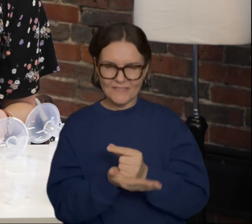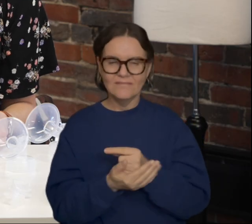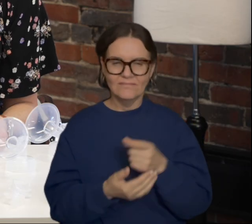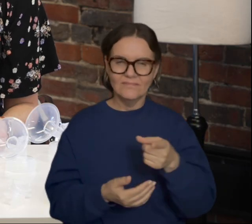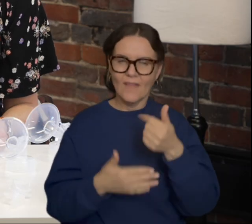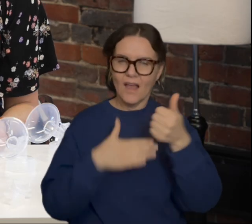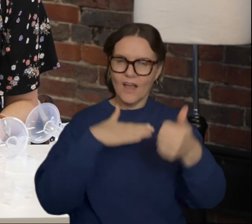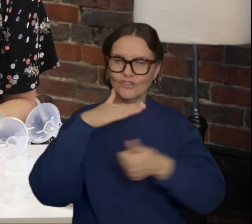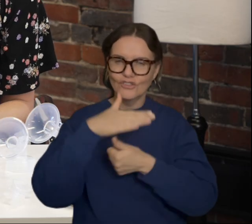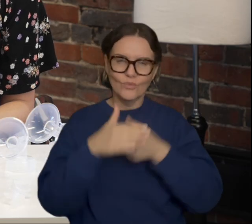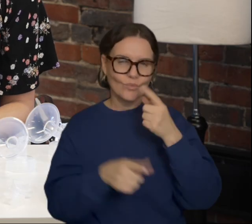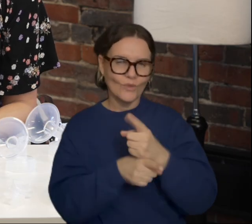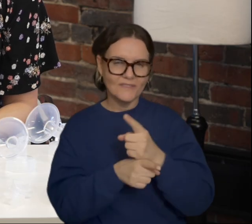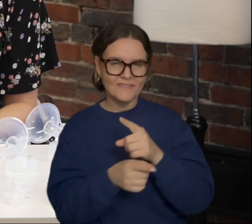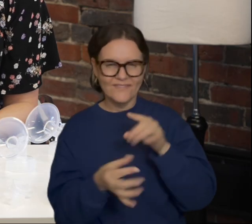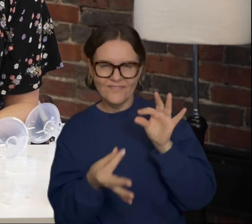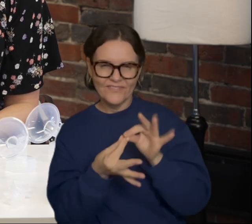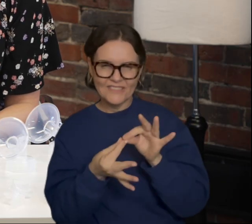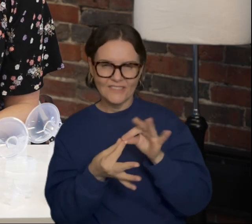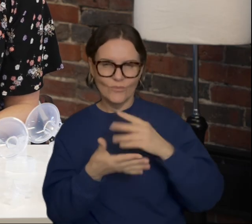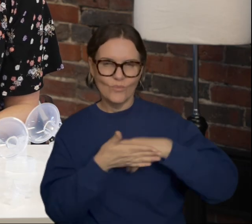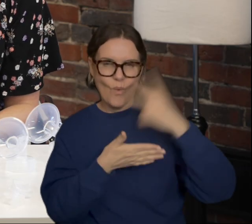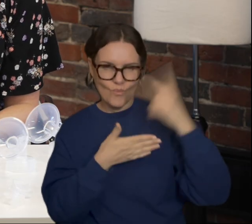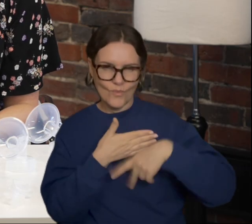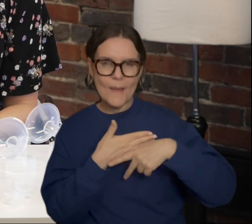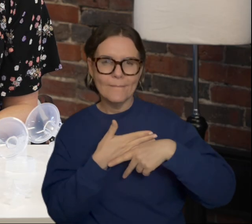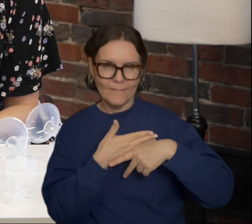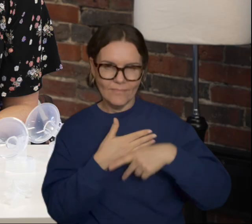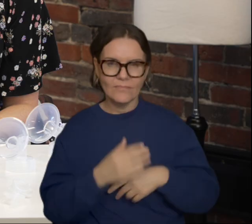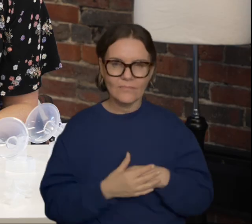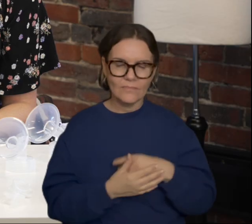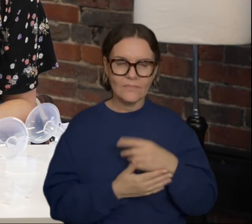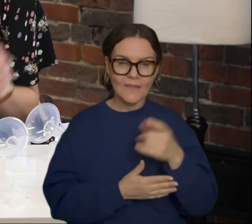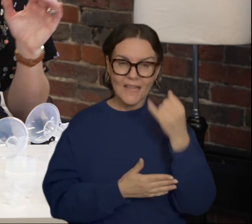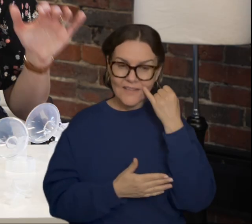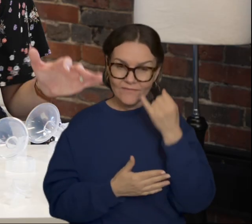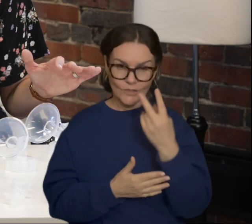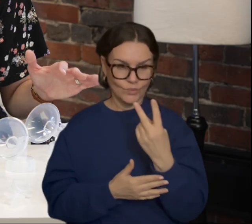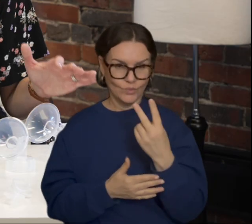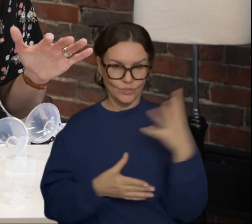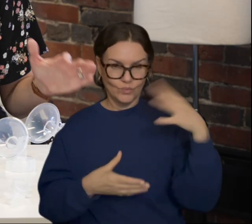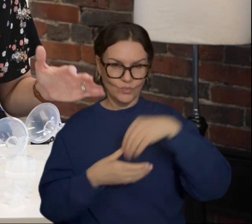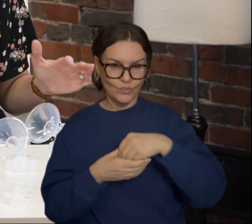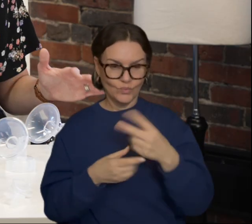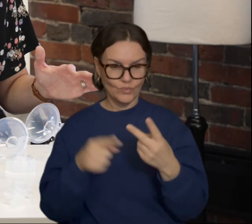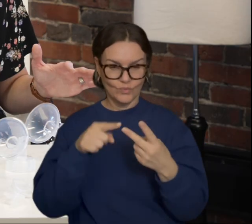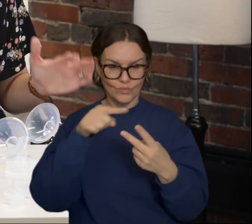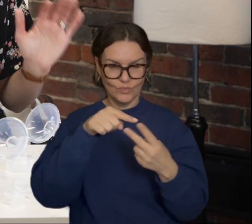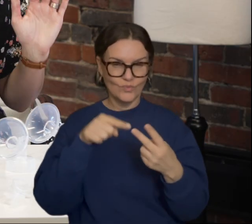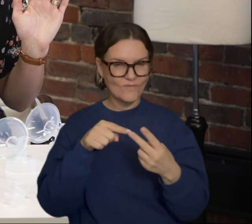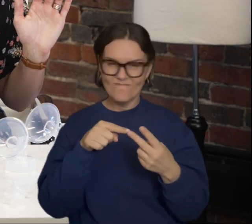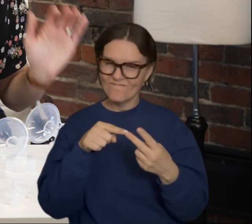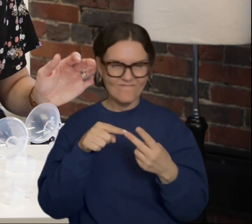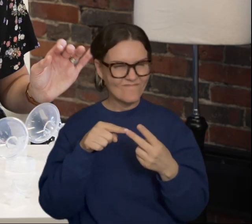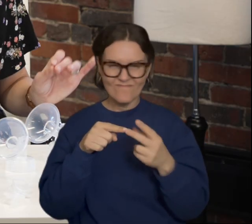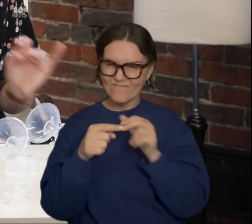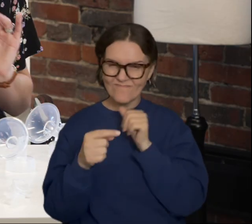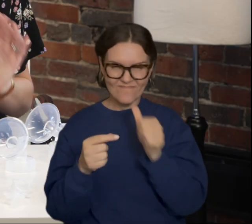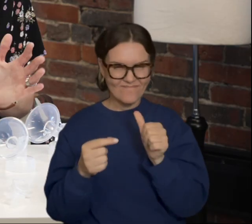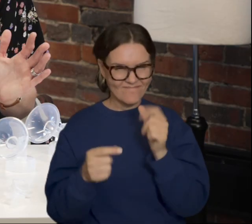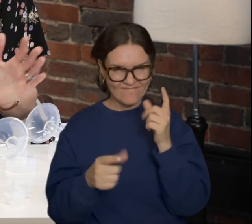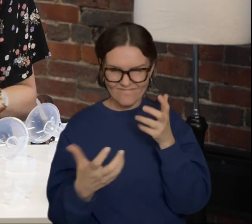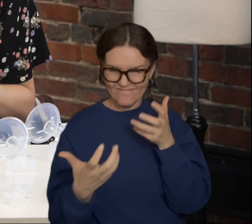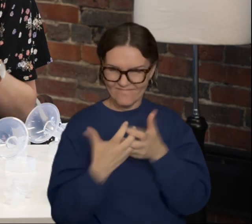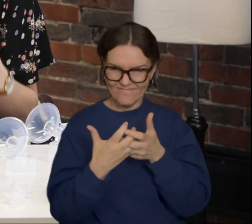fit guarantee. So this is a very special guarantee that Cimilre offers where the 2 sizes that come in the kit, if they